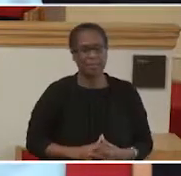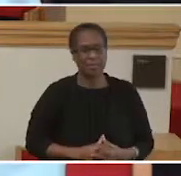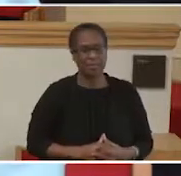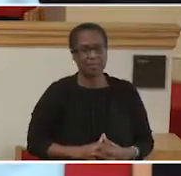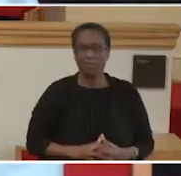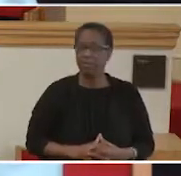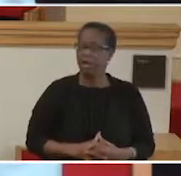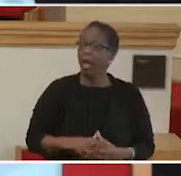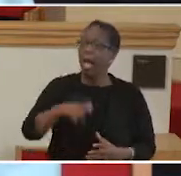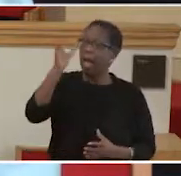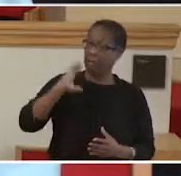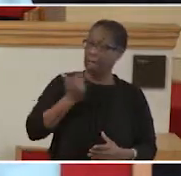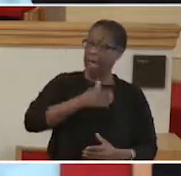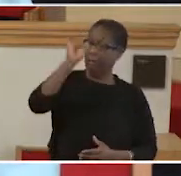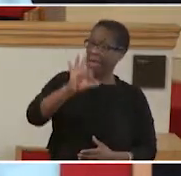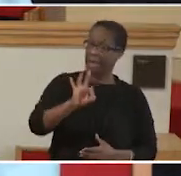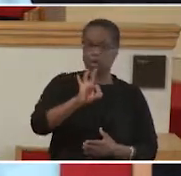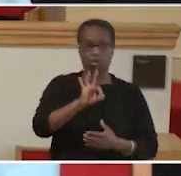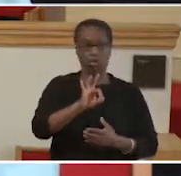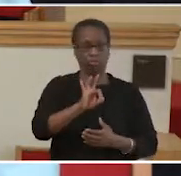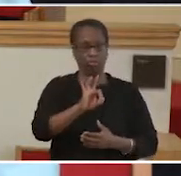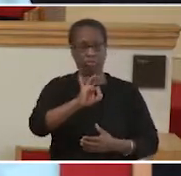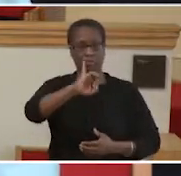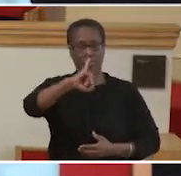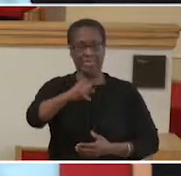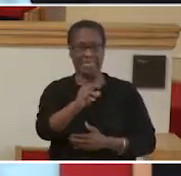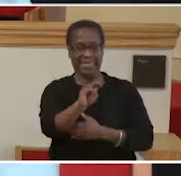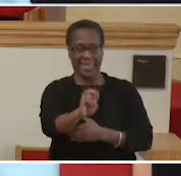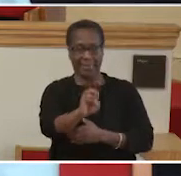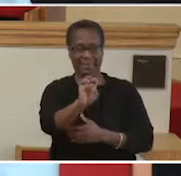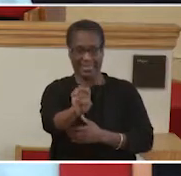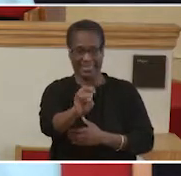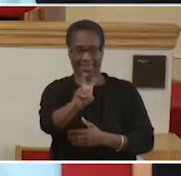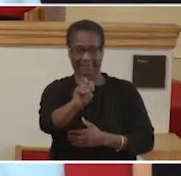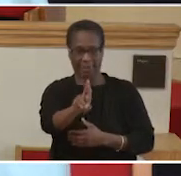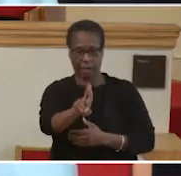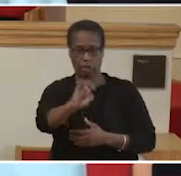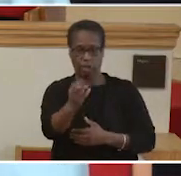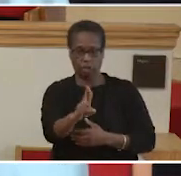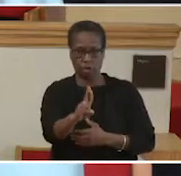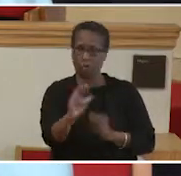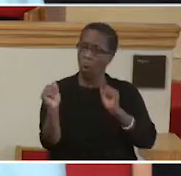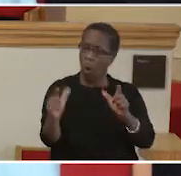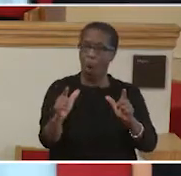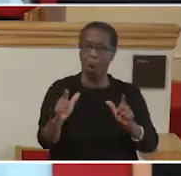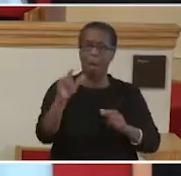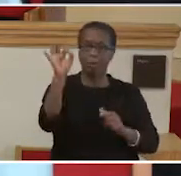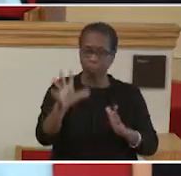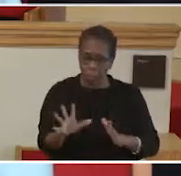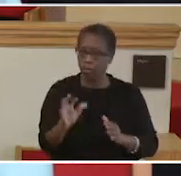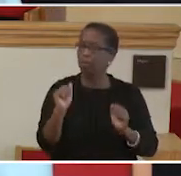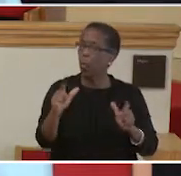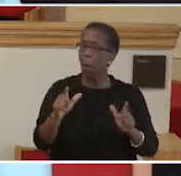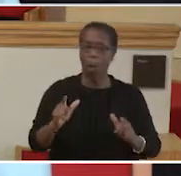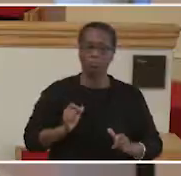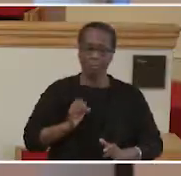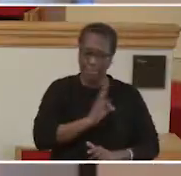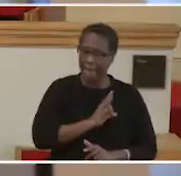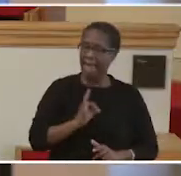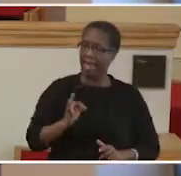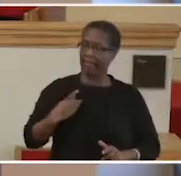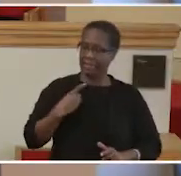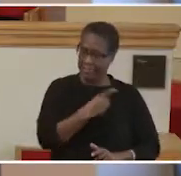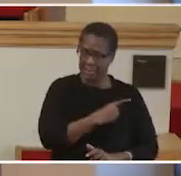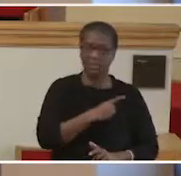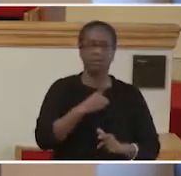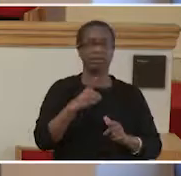On behalf of our pastor, the Reverend Dr. James E. Victor Jr., and all of the ministerial staff, the ushers, and the diaconate, we welcome in